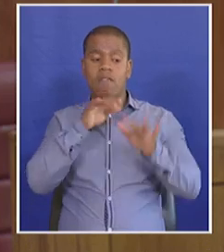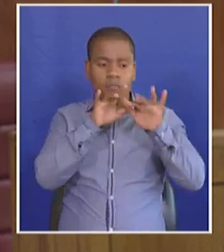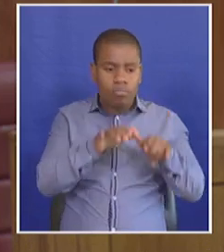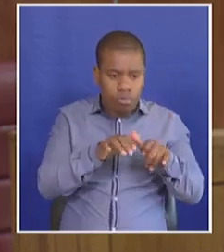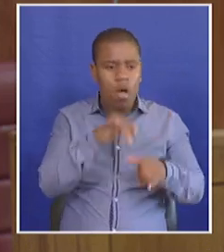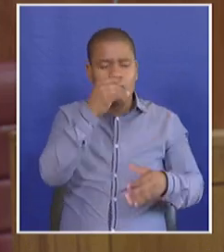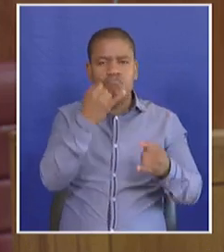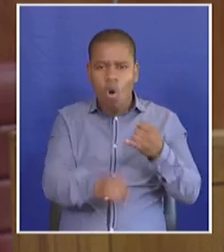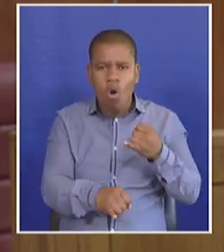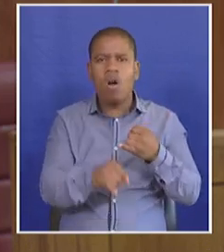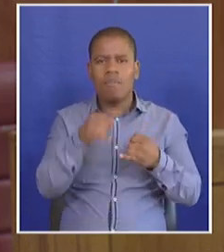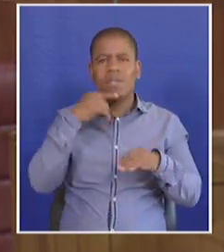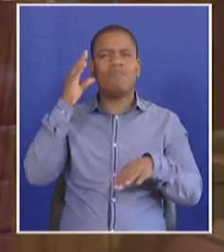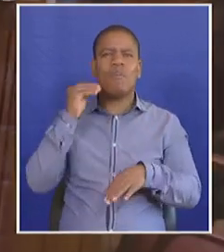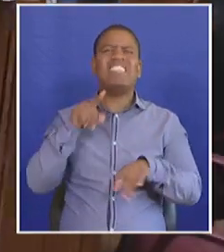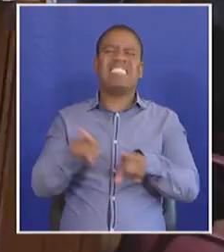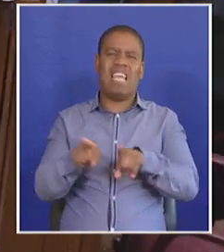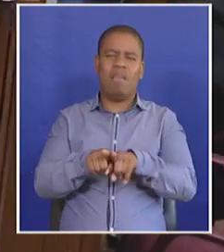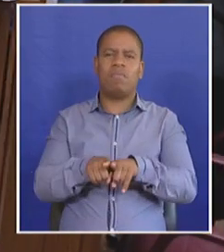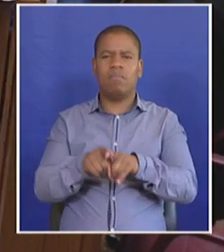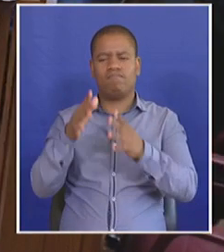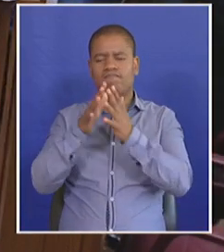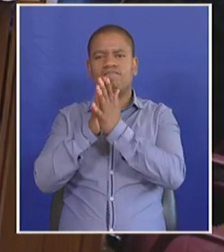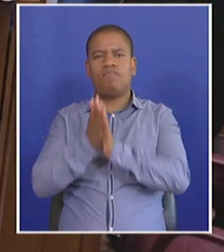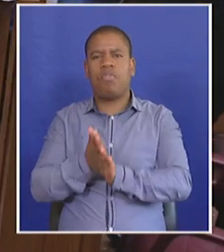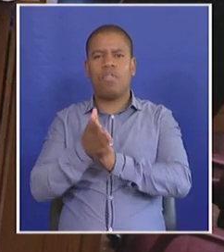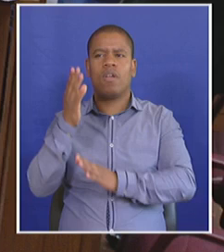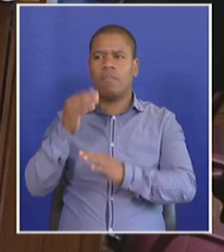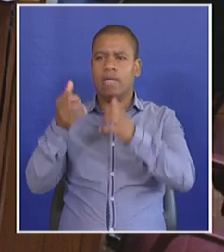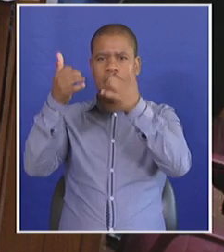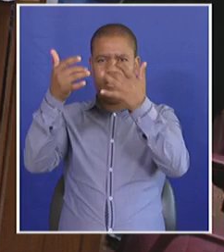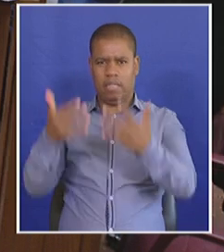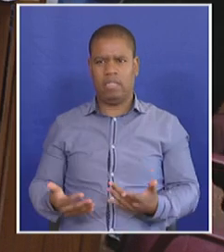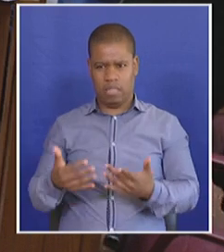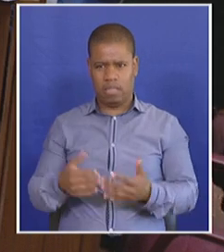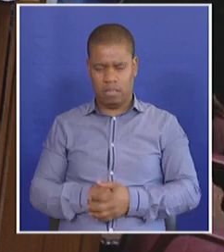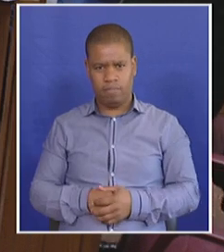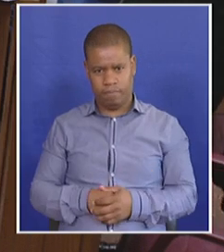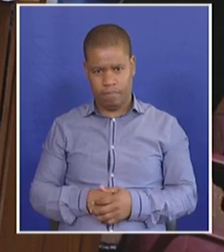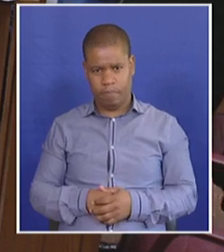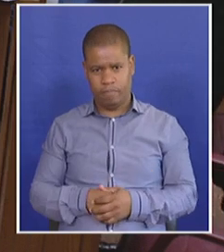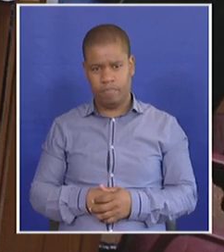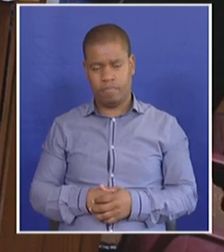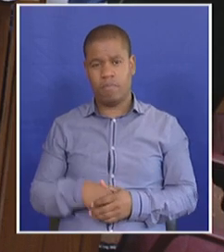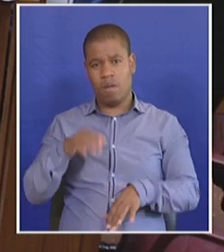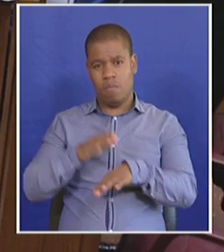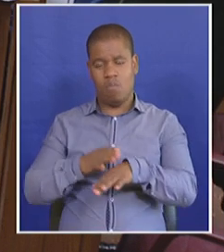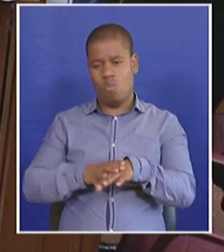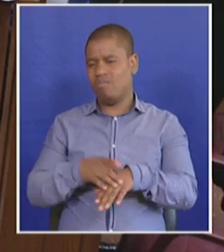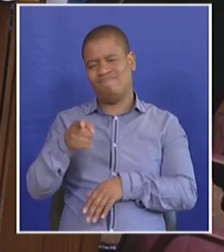want to get some information on that. Thank you, sir. Honourable Minister? No, necessarily not.